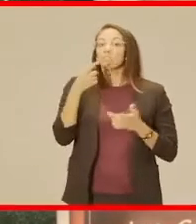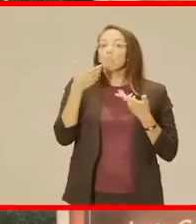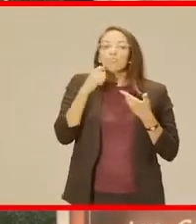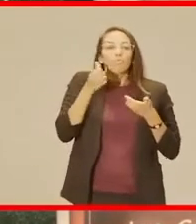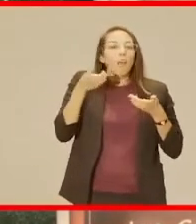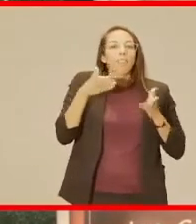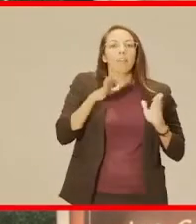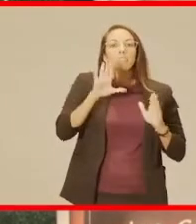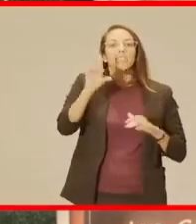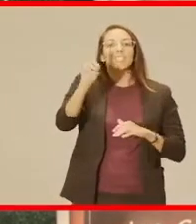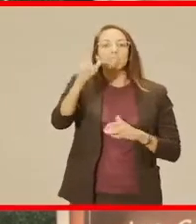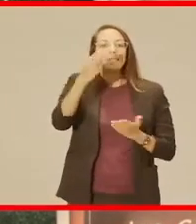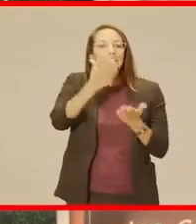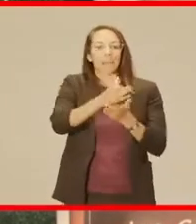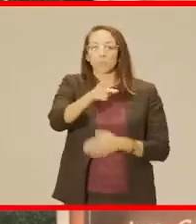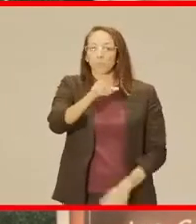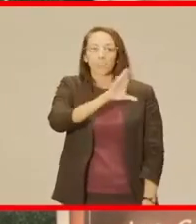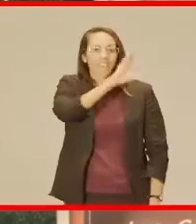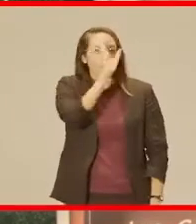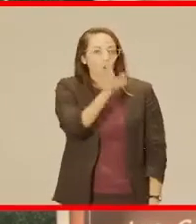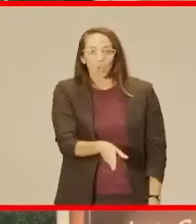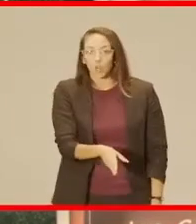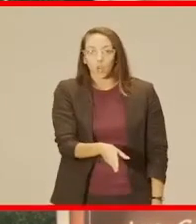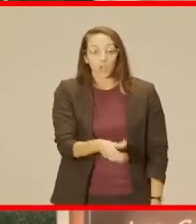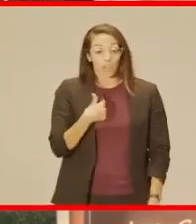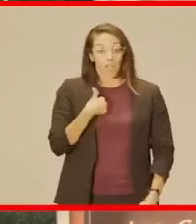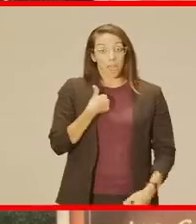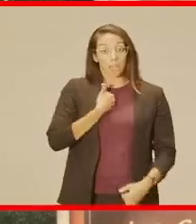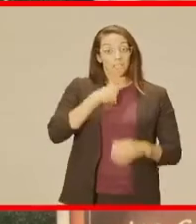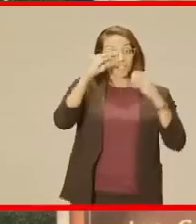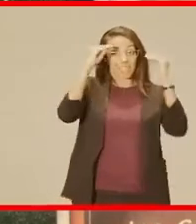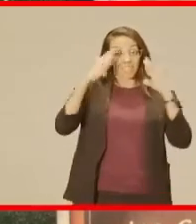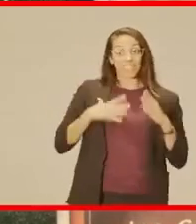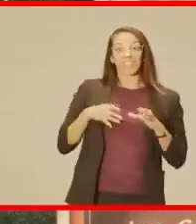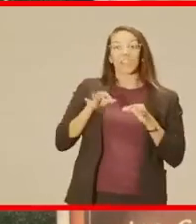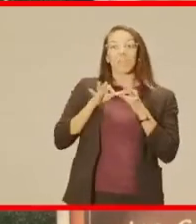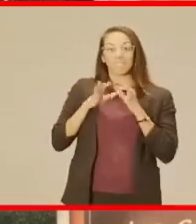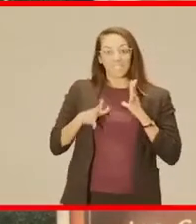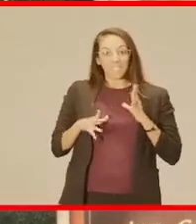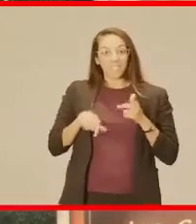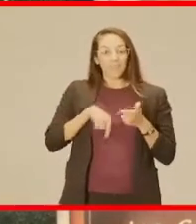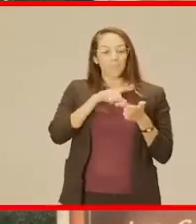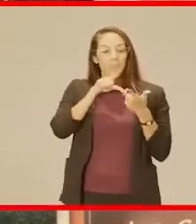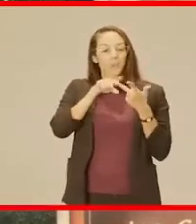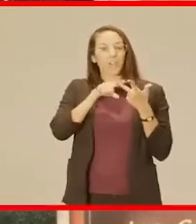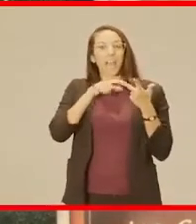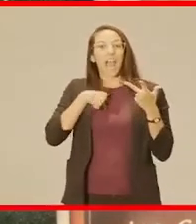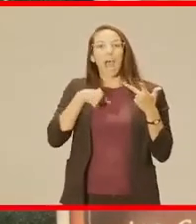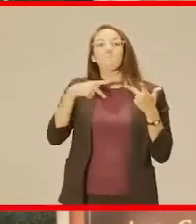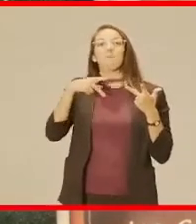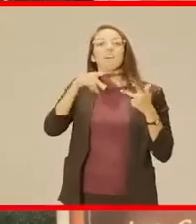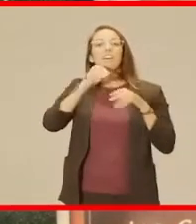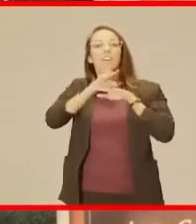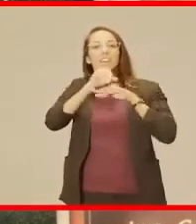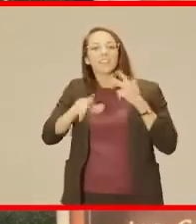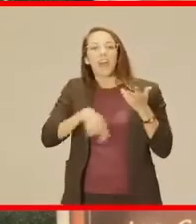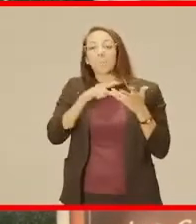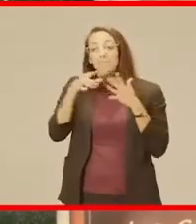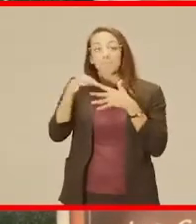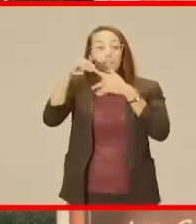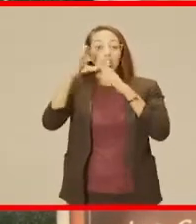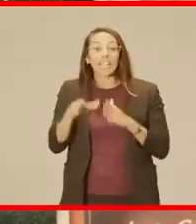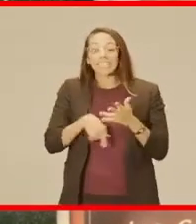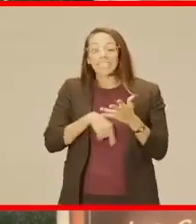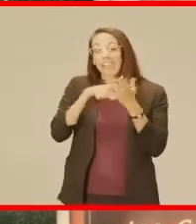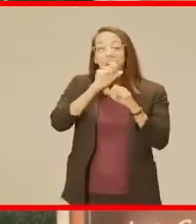disabilities stop you. I'm a teacher. I'm an interpreter. I'm a PDF specialist. I'm a curriculum specialist. I work for the